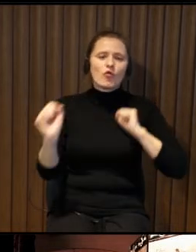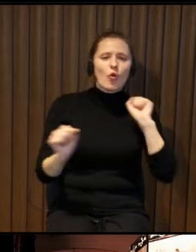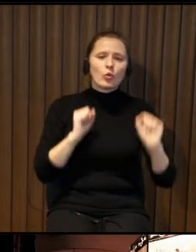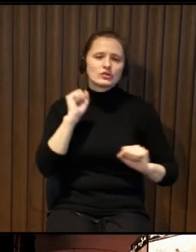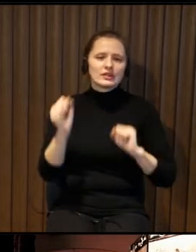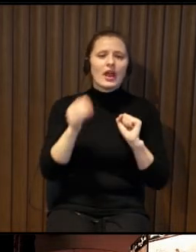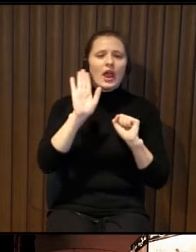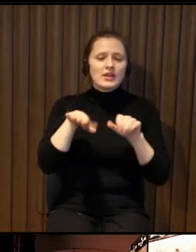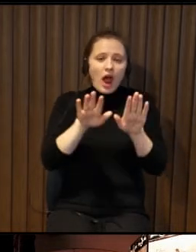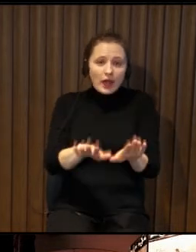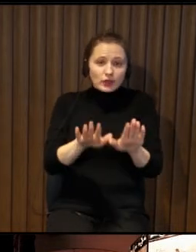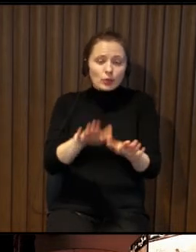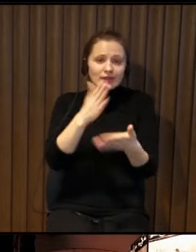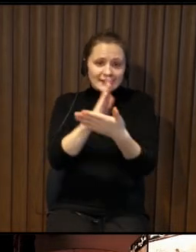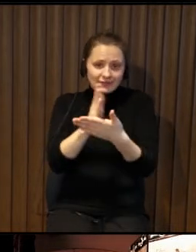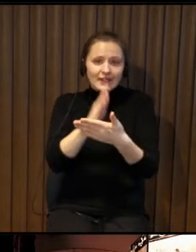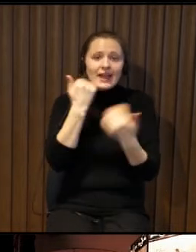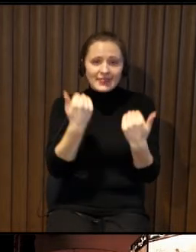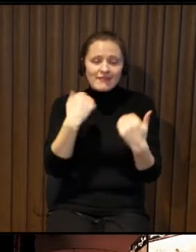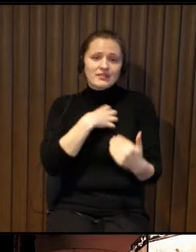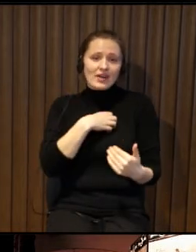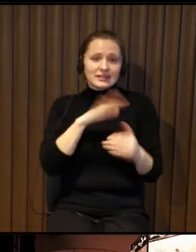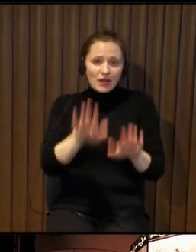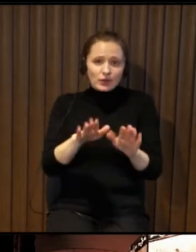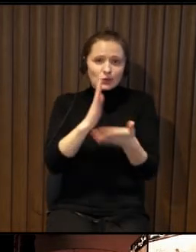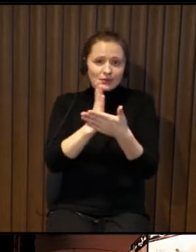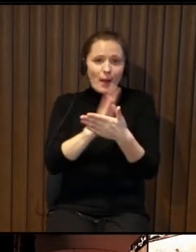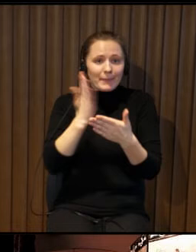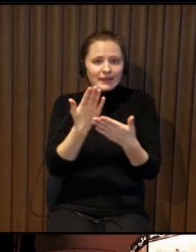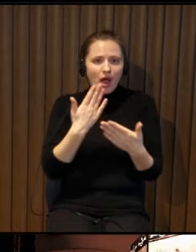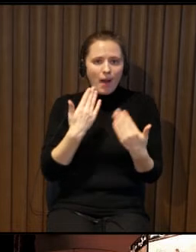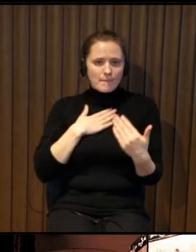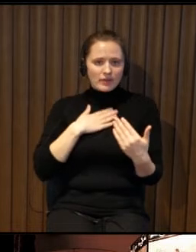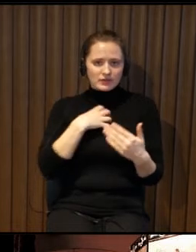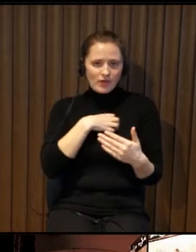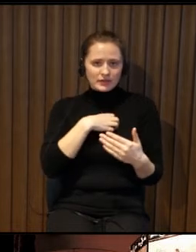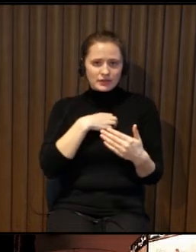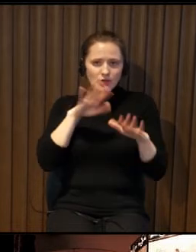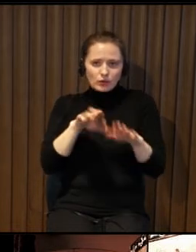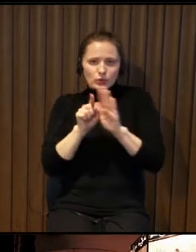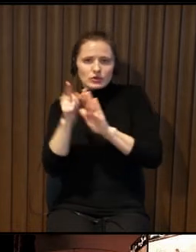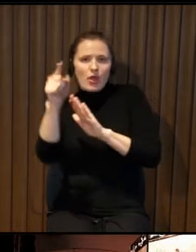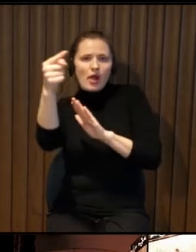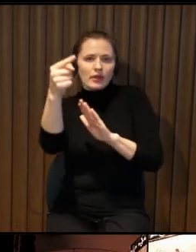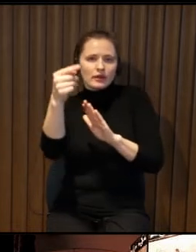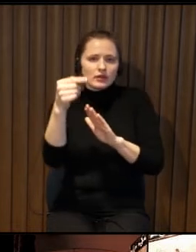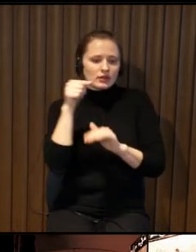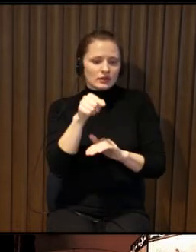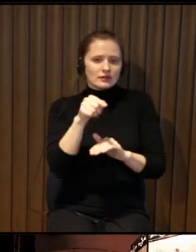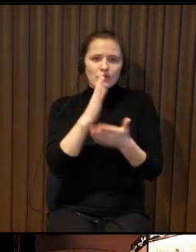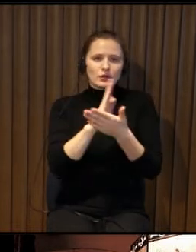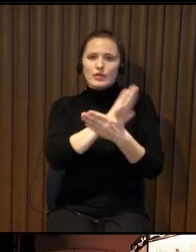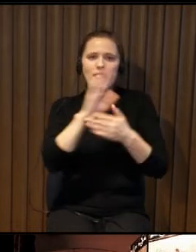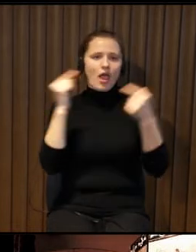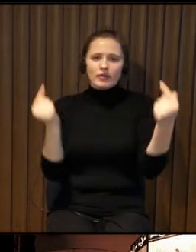of knowledge, because we depend on statistical significance and homogeneity, and we standardize the